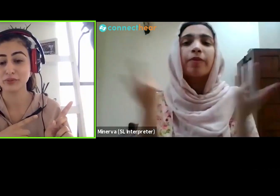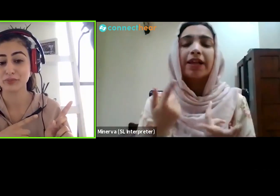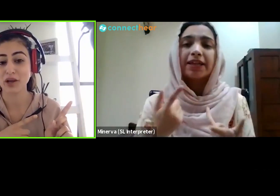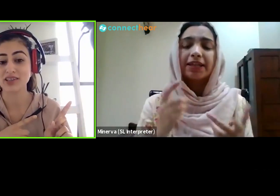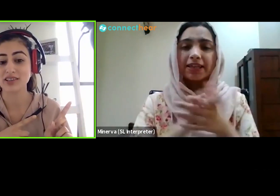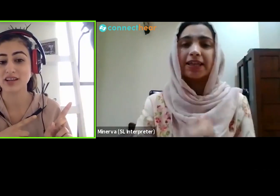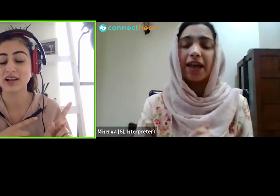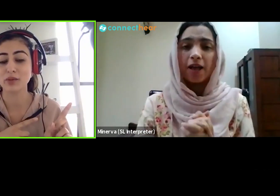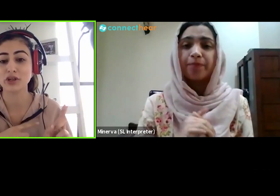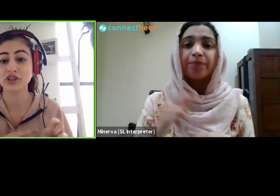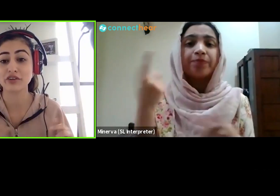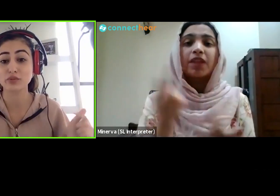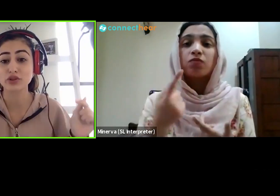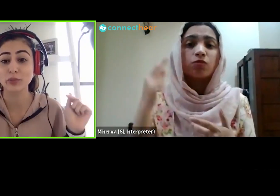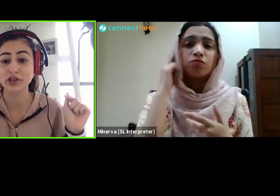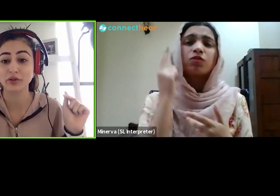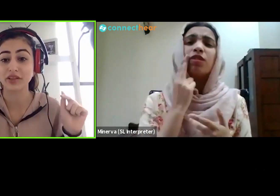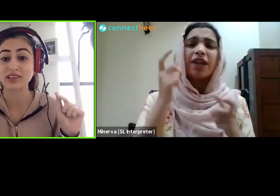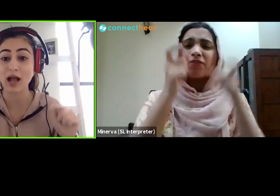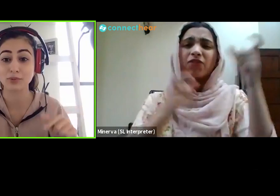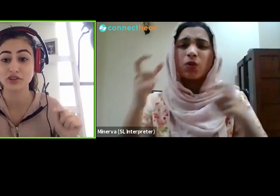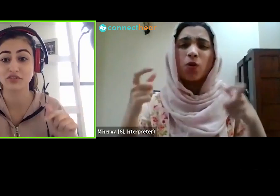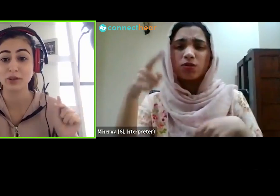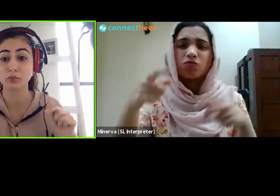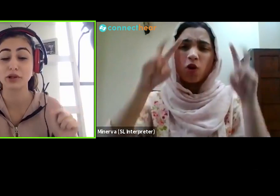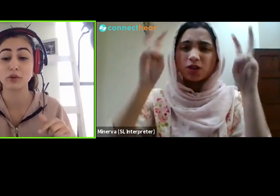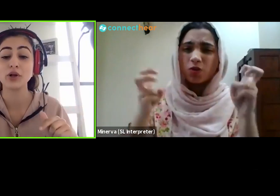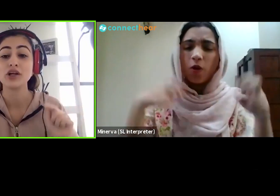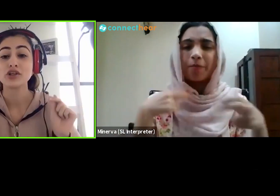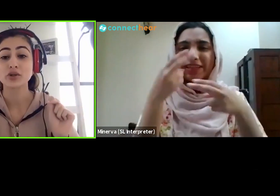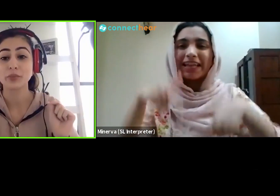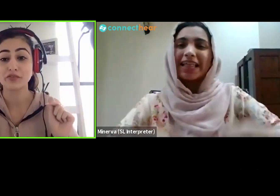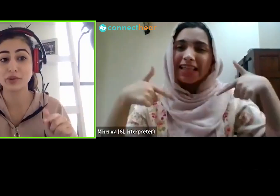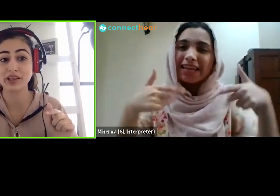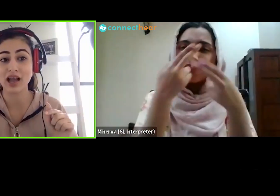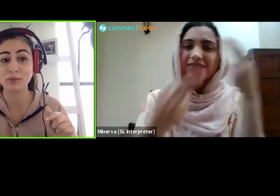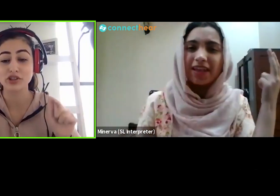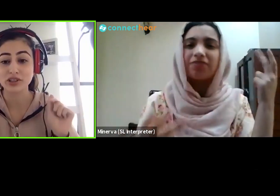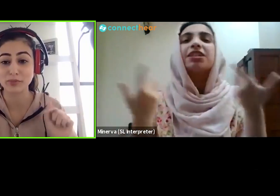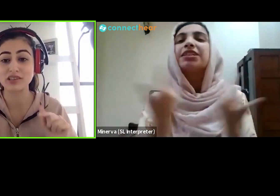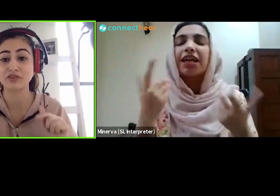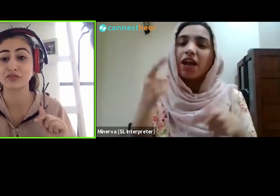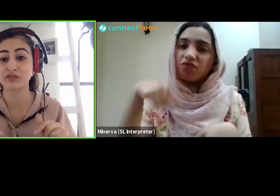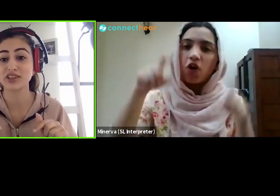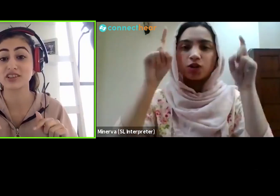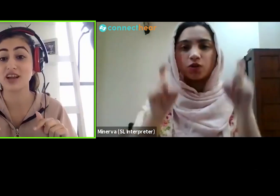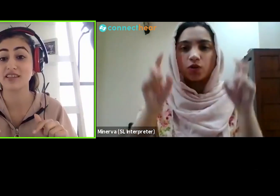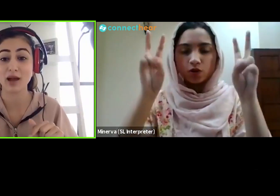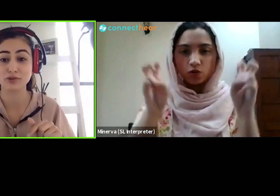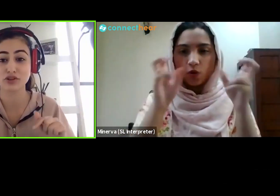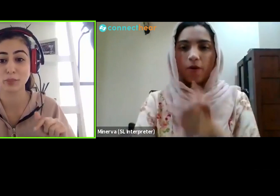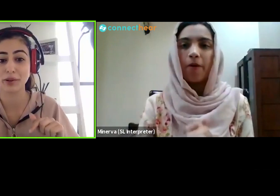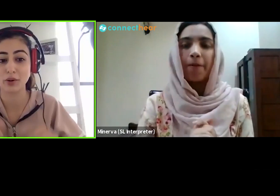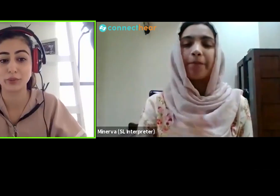available, Pakistan Sign Language, and I've also made sure that there's captions available below. So if you need the captions, please feel free to turn